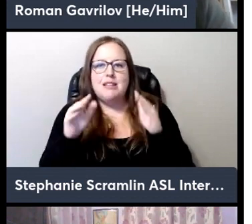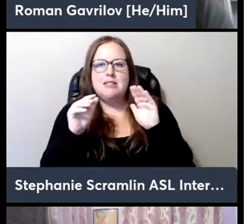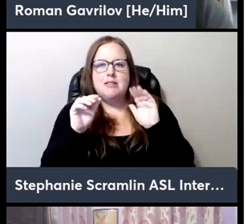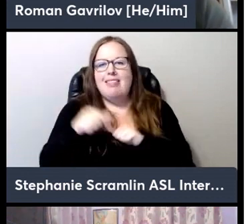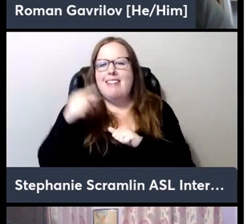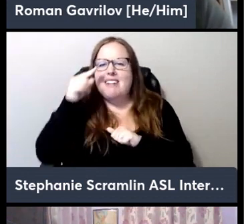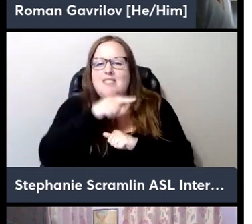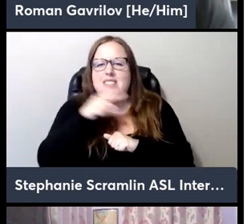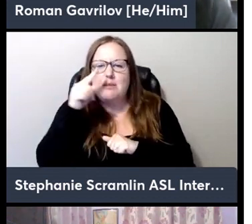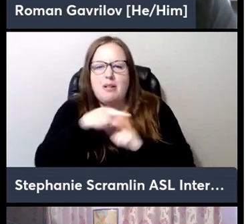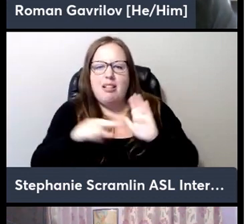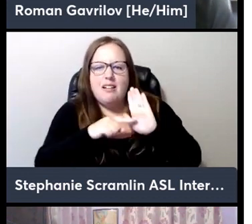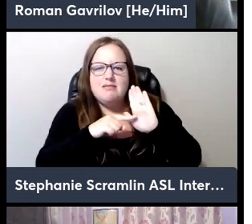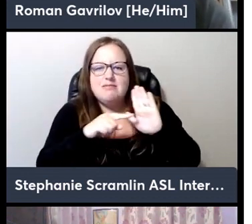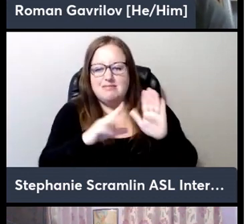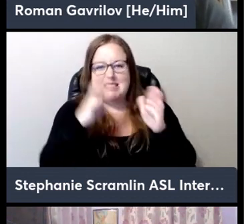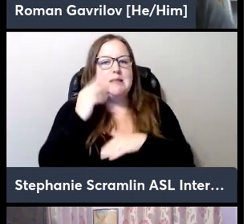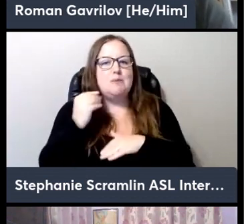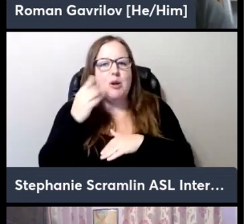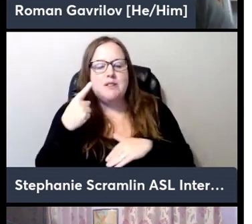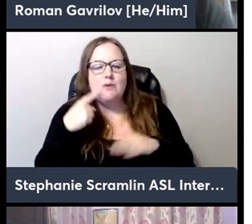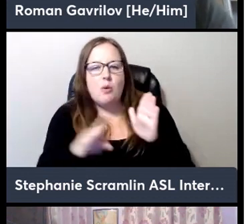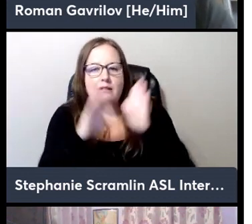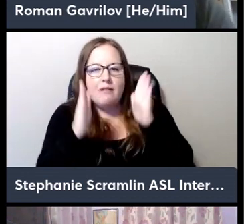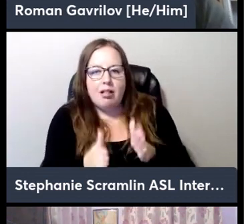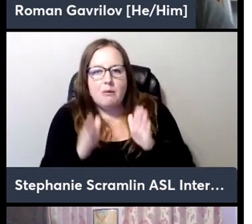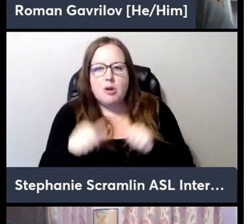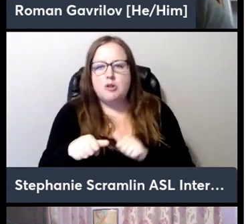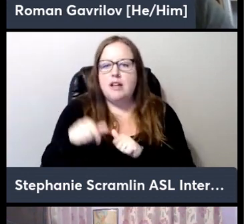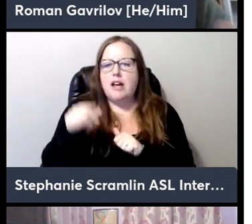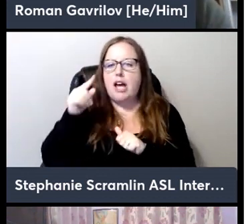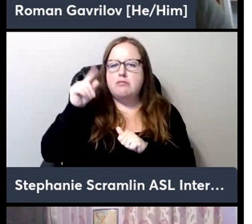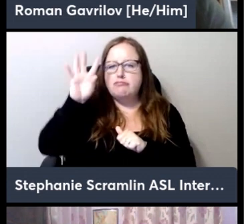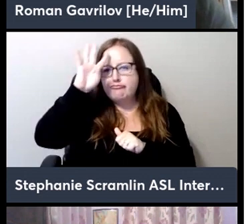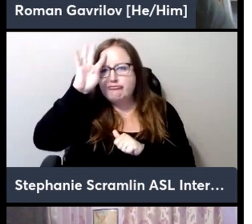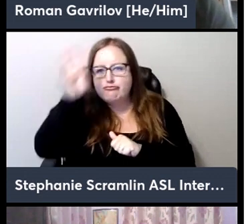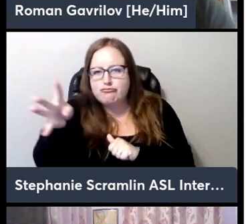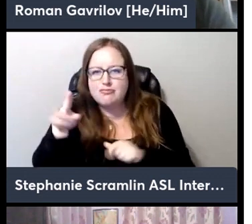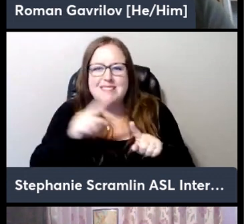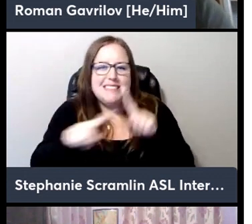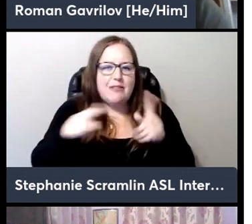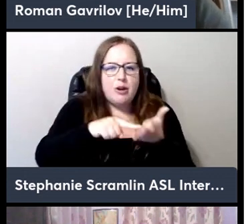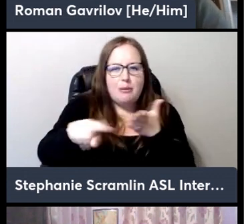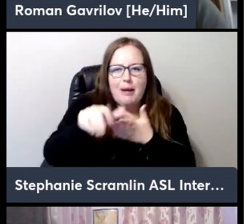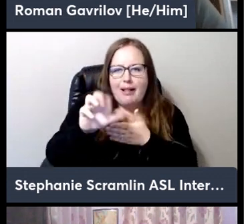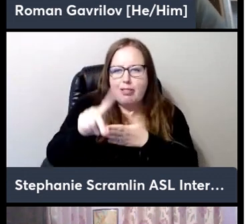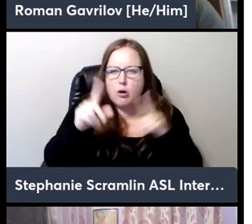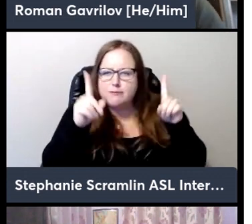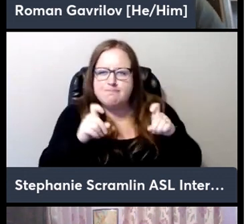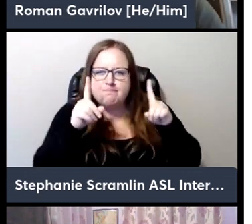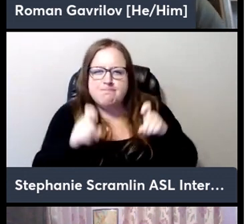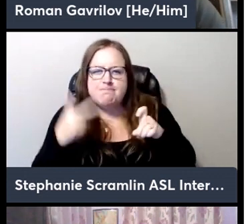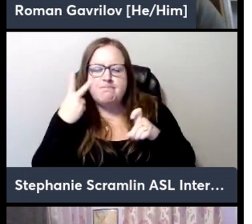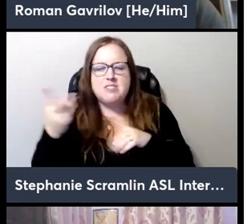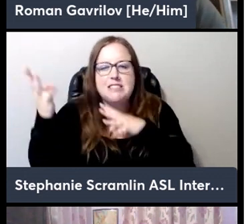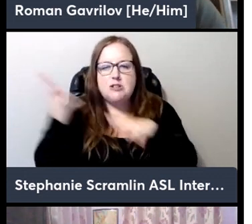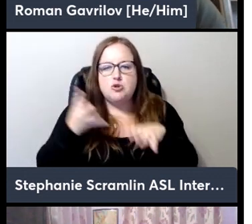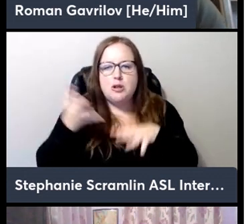customer payloads, or even for developers, they can simulate different payloads and test their streaming